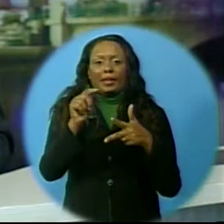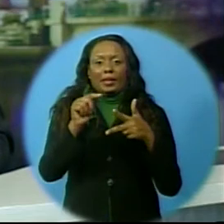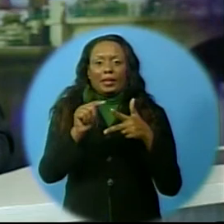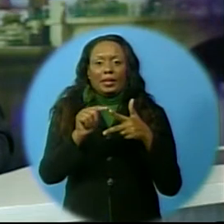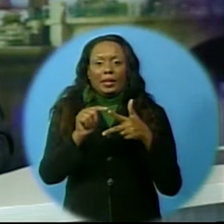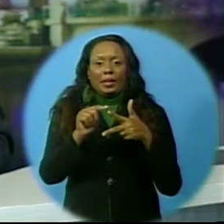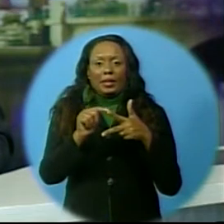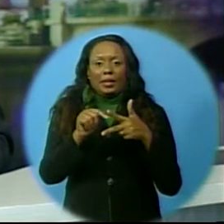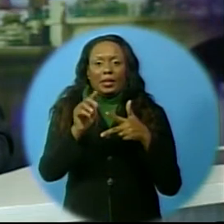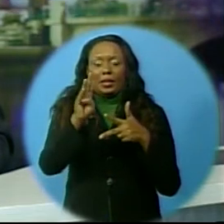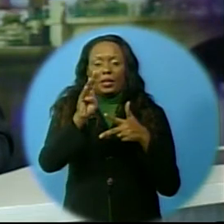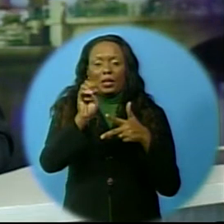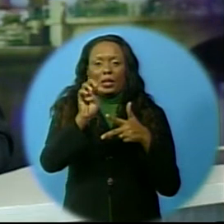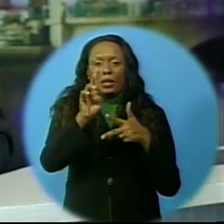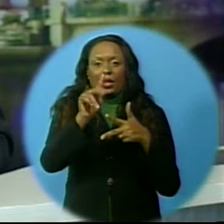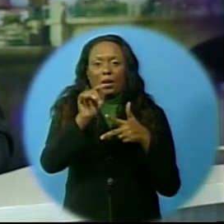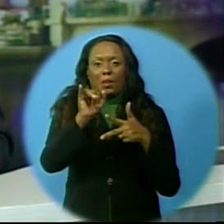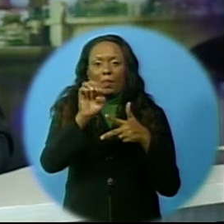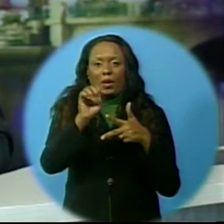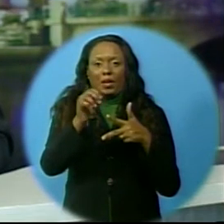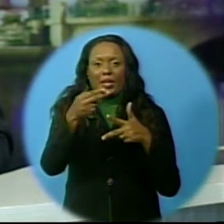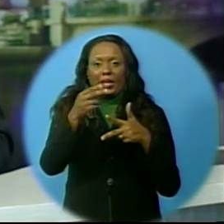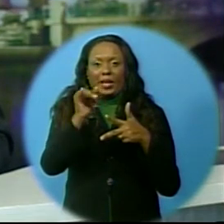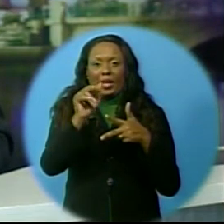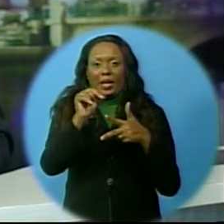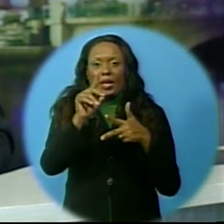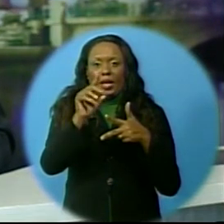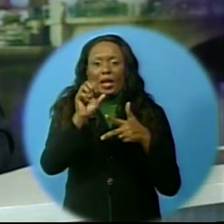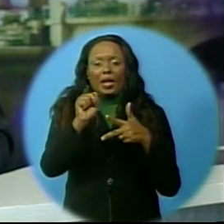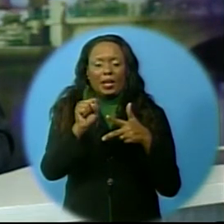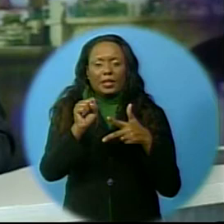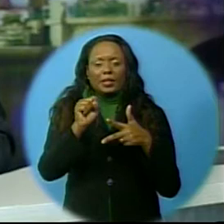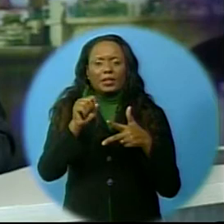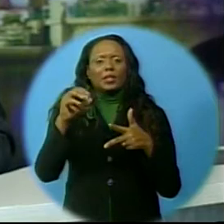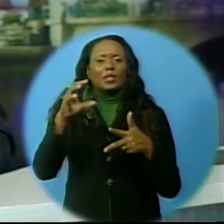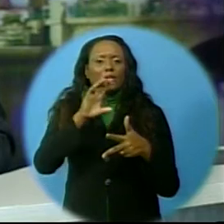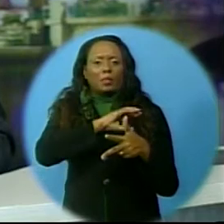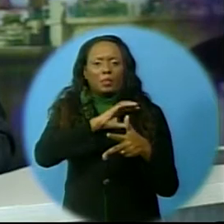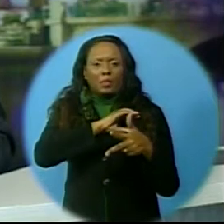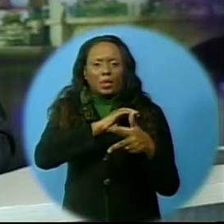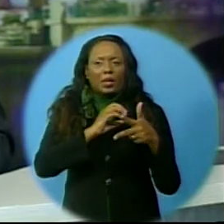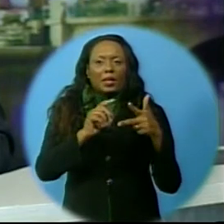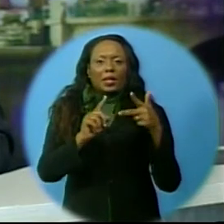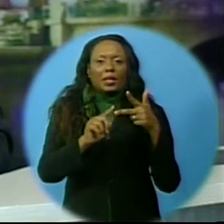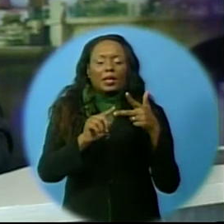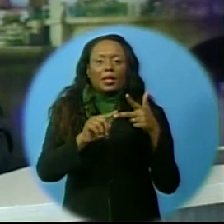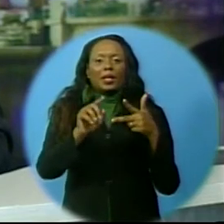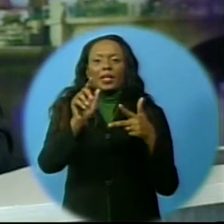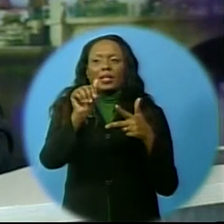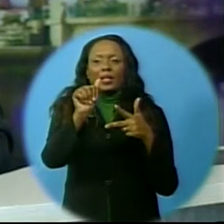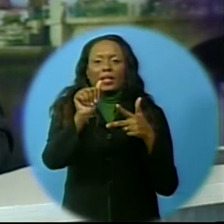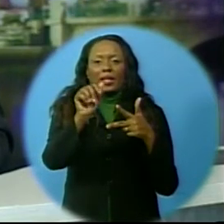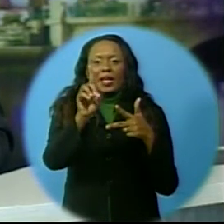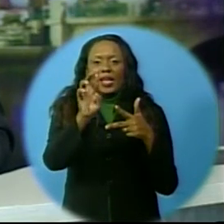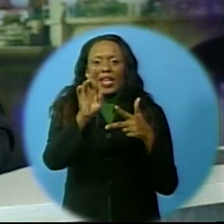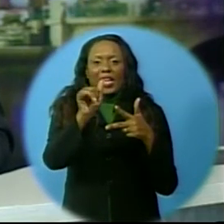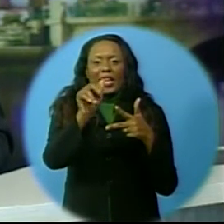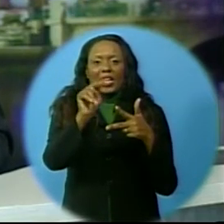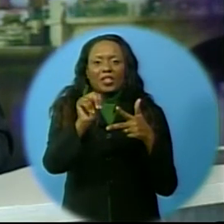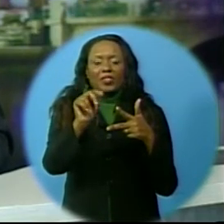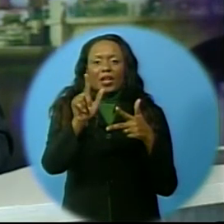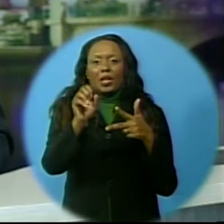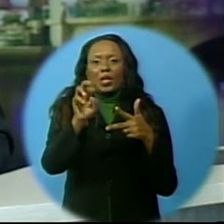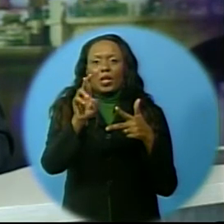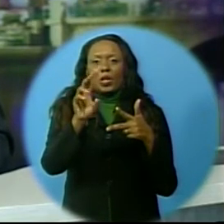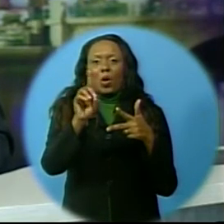as Private Secretary to 3 Governors General of Barbados, Bertie Hines for his service to the Royal Barbados Police Force, and